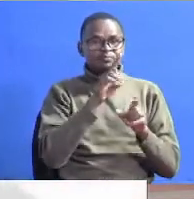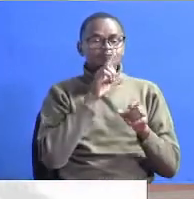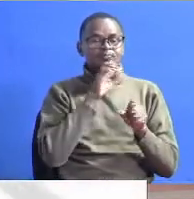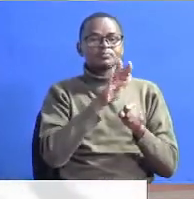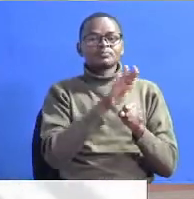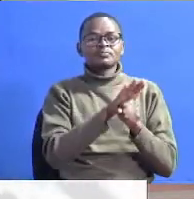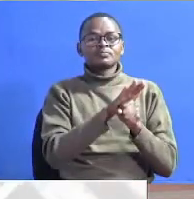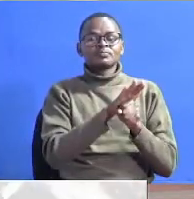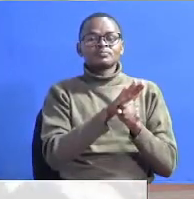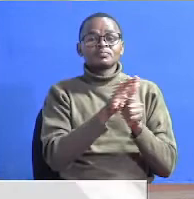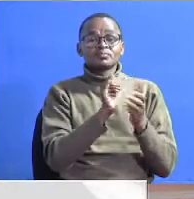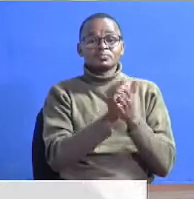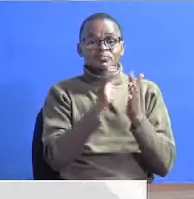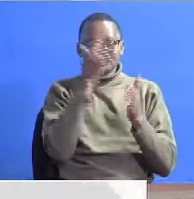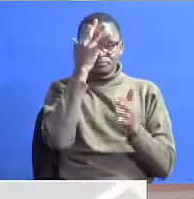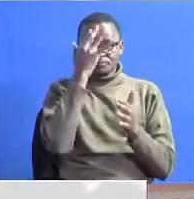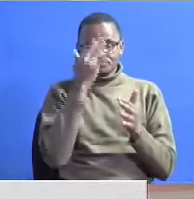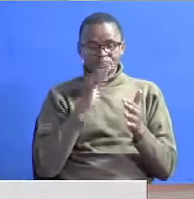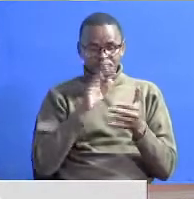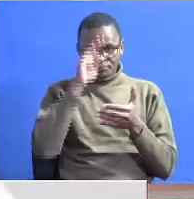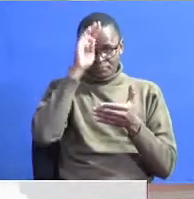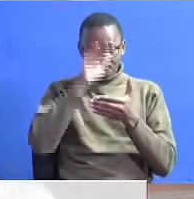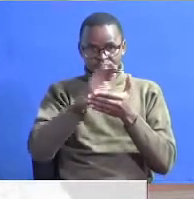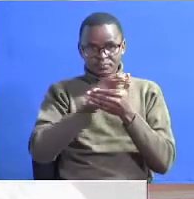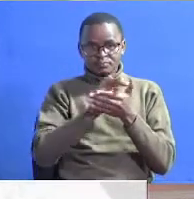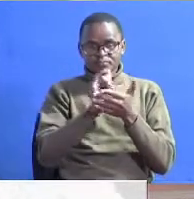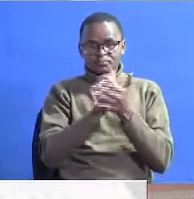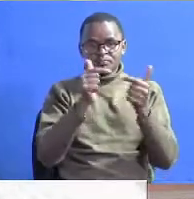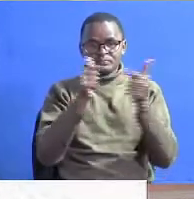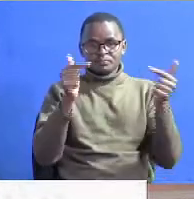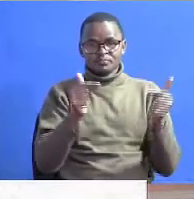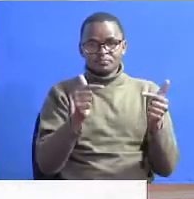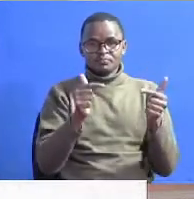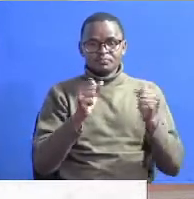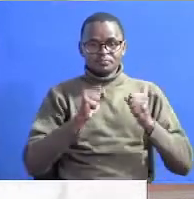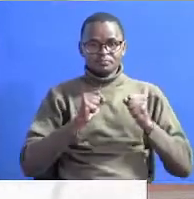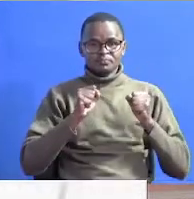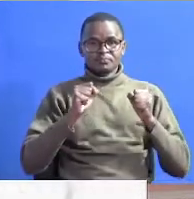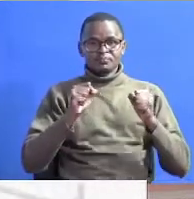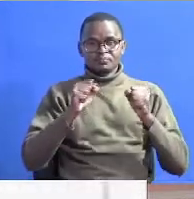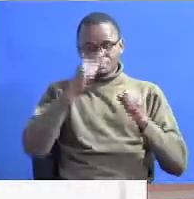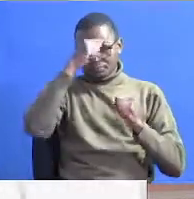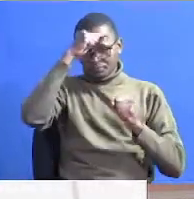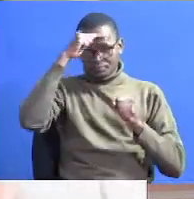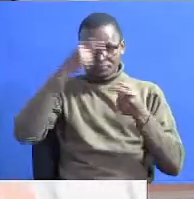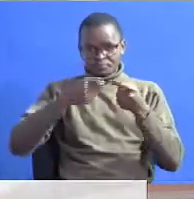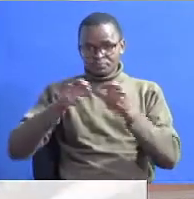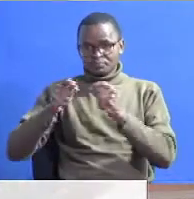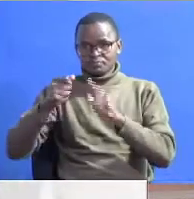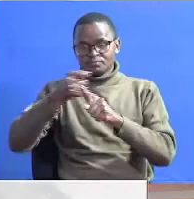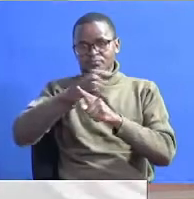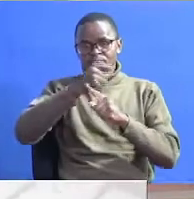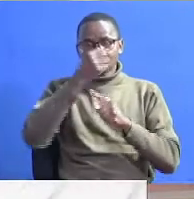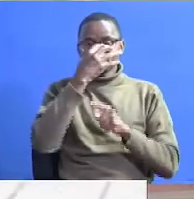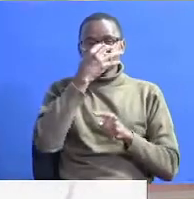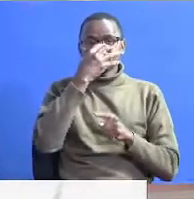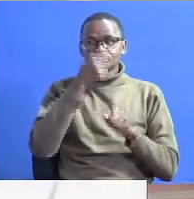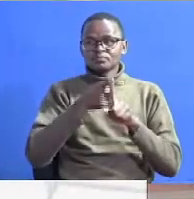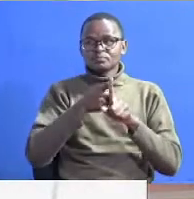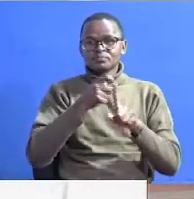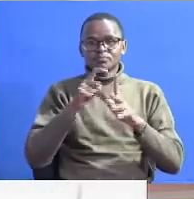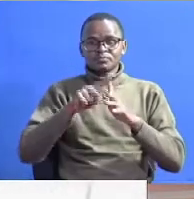promises. That's why I believe this time the opposition will be so strong because they will try to fight Ruto